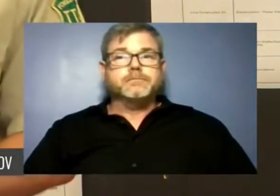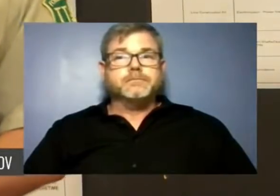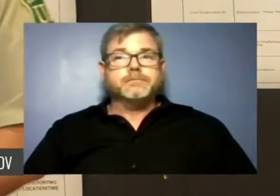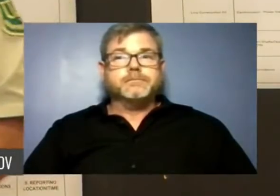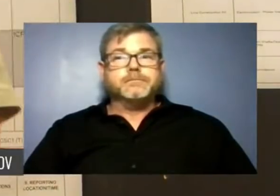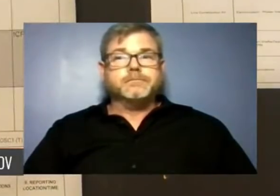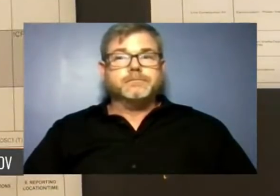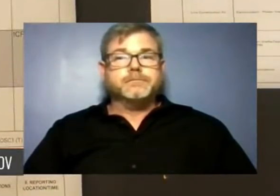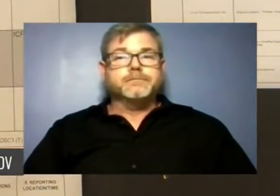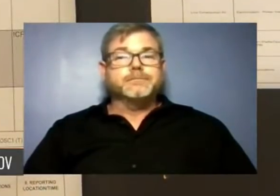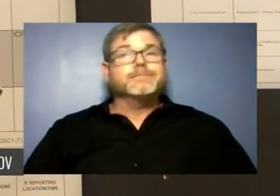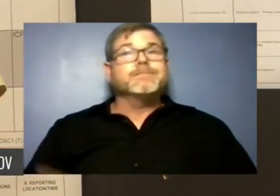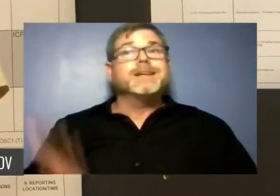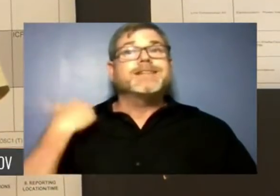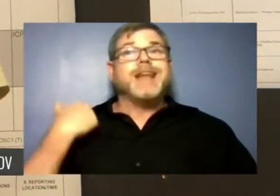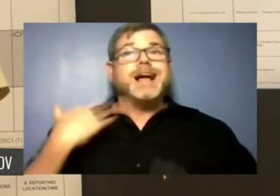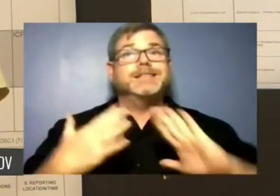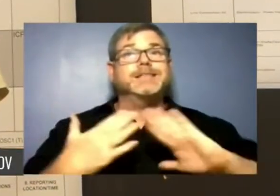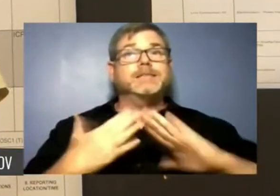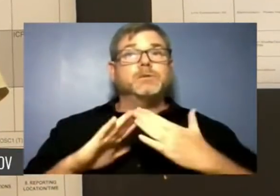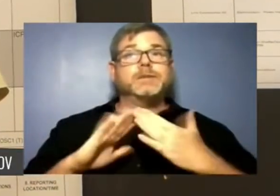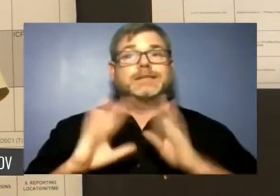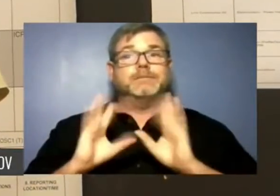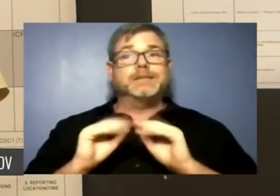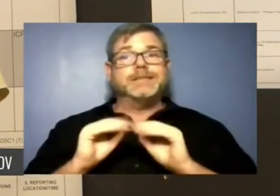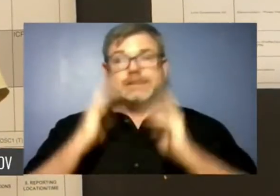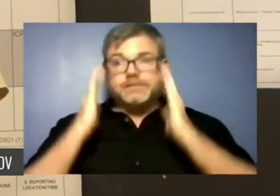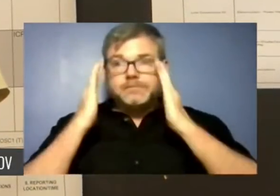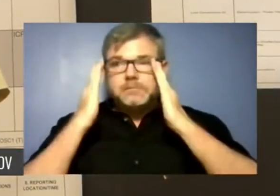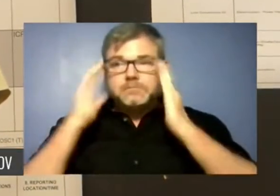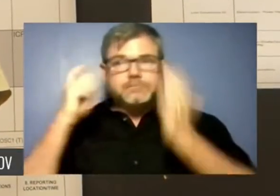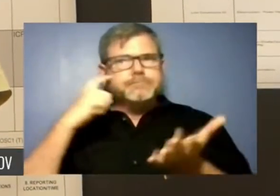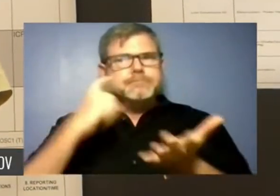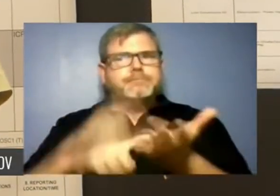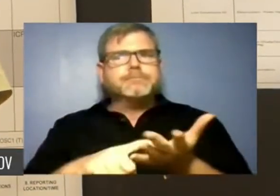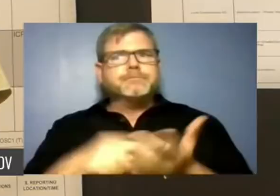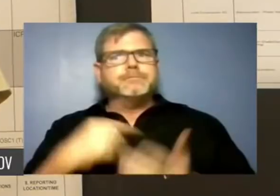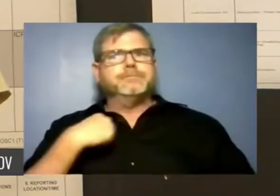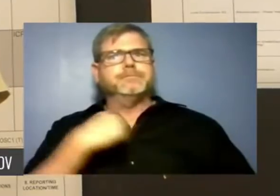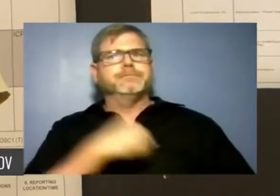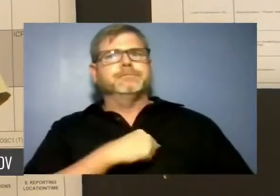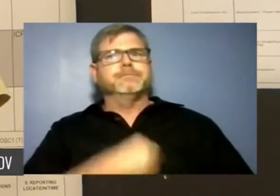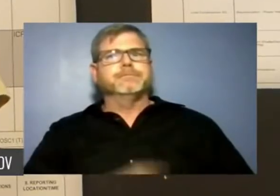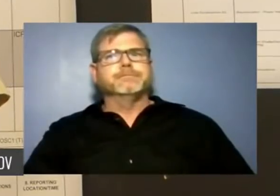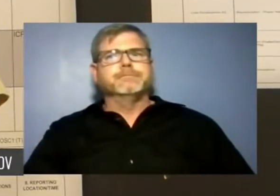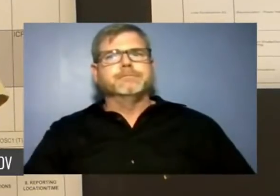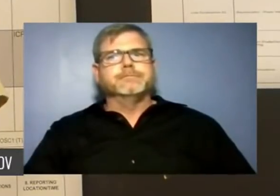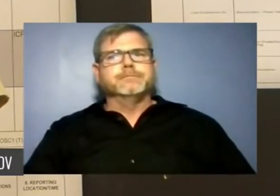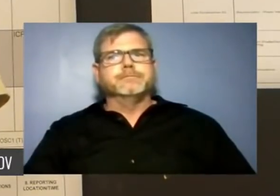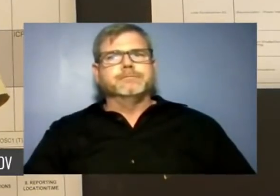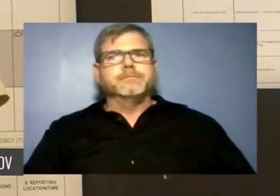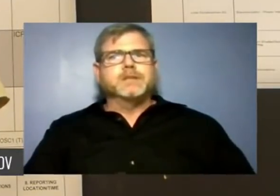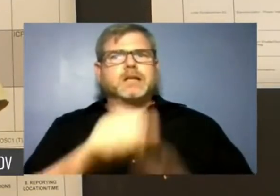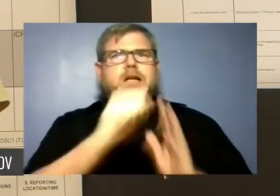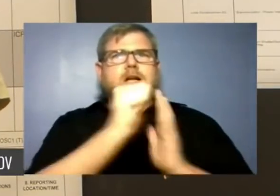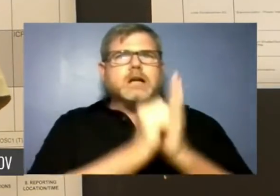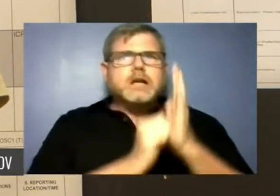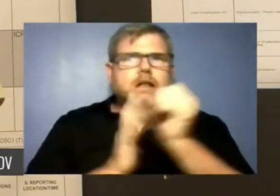gloves. And you know, I appreciate the comments because they really help us highlight.